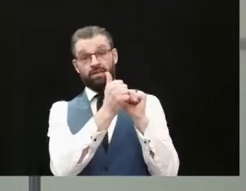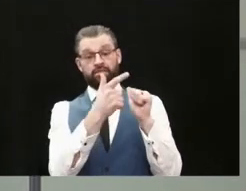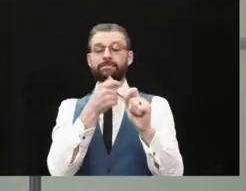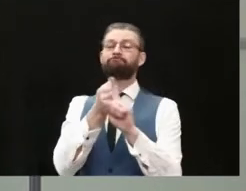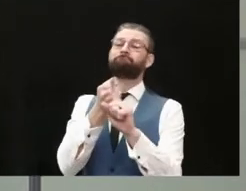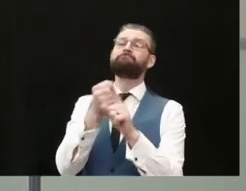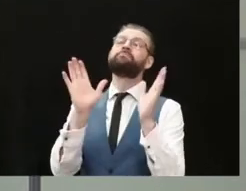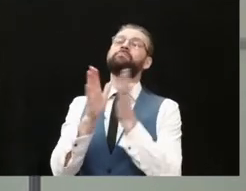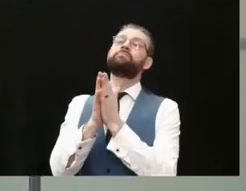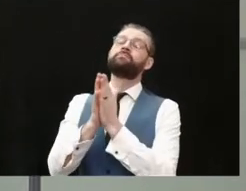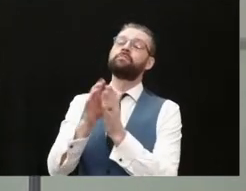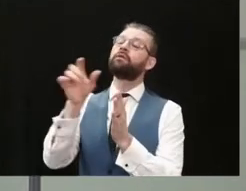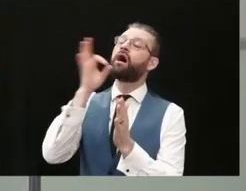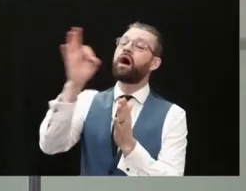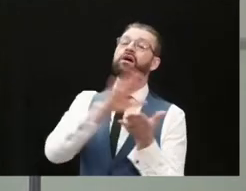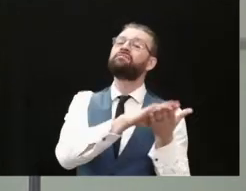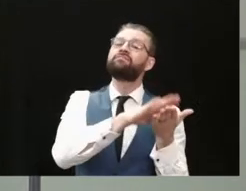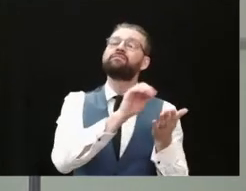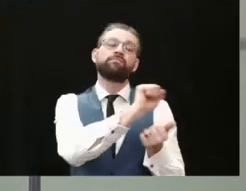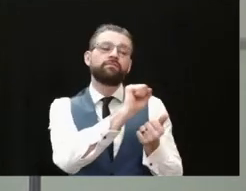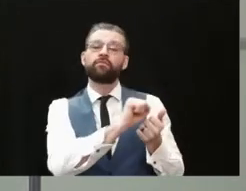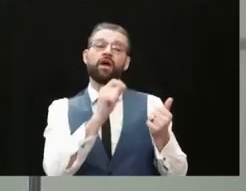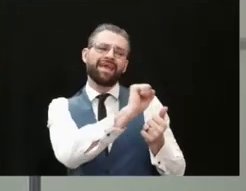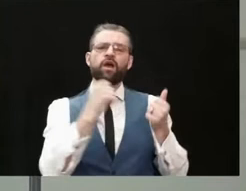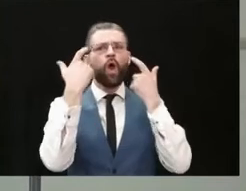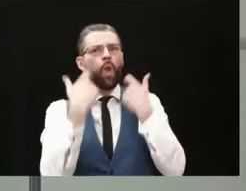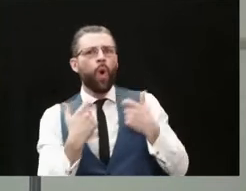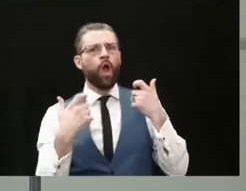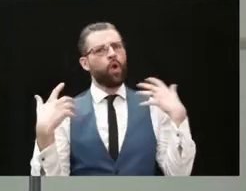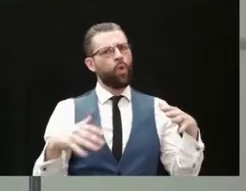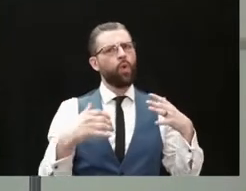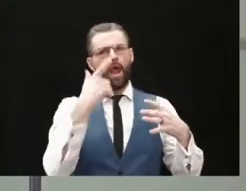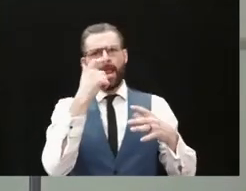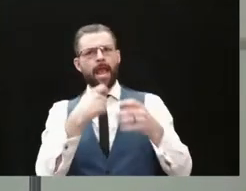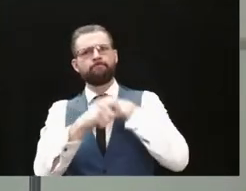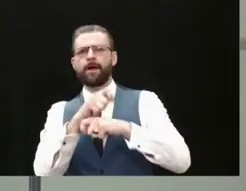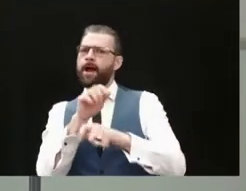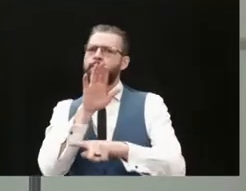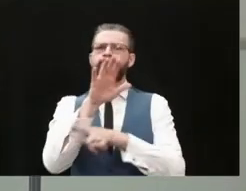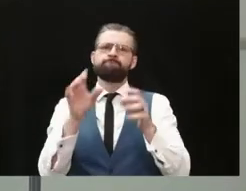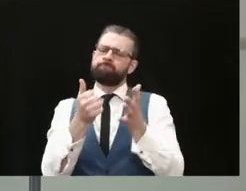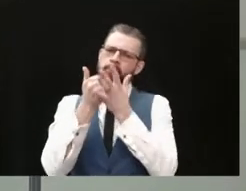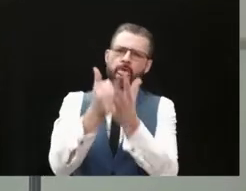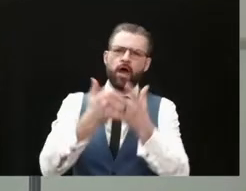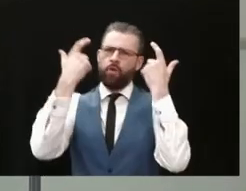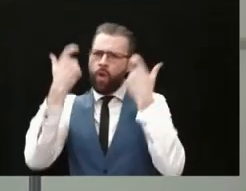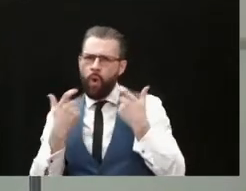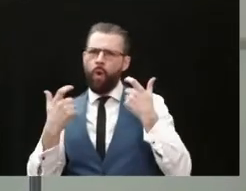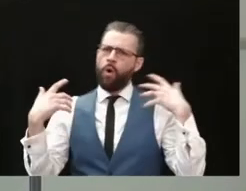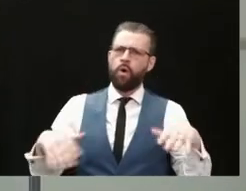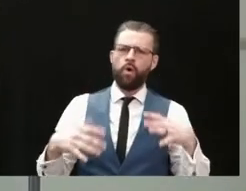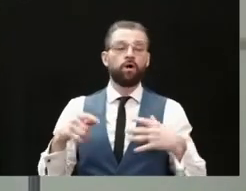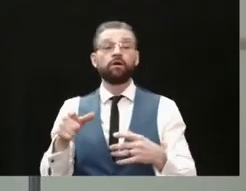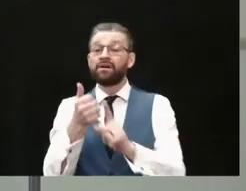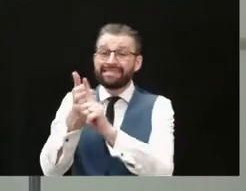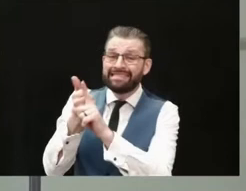for clemency for my father. He was an up-and-coming lawyer. He was definitely destined for high places in the legal system.